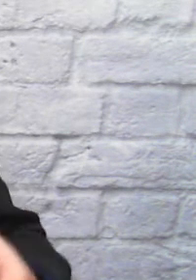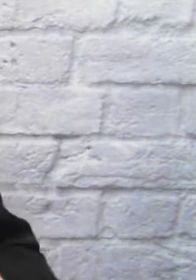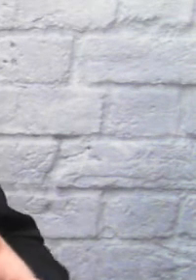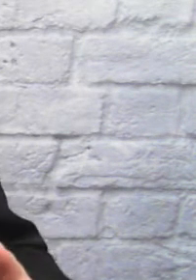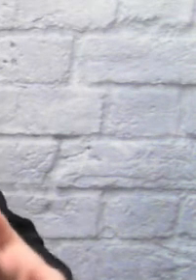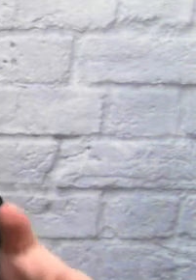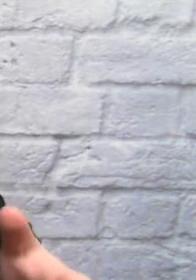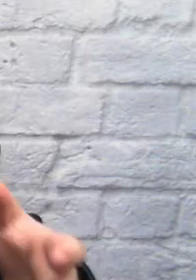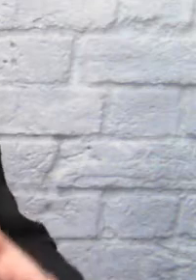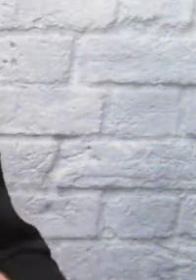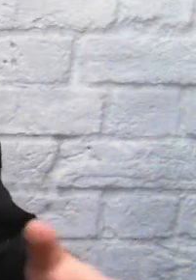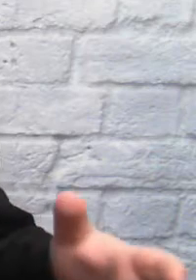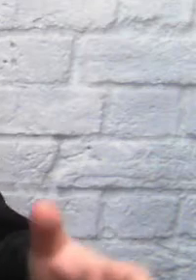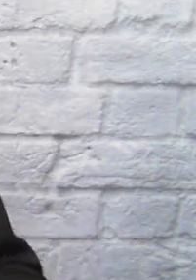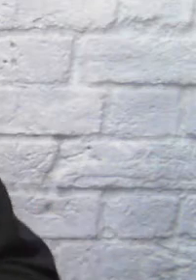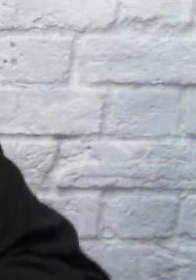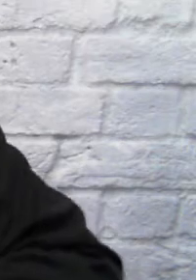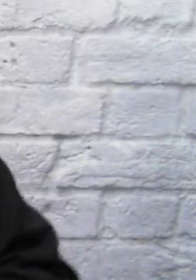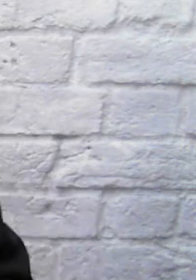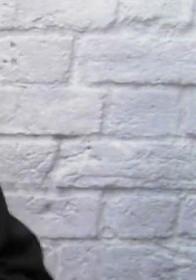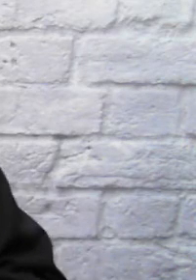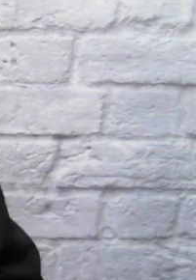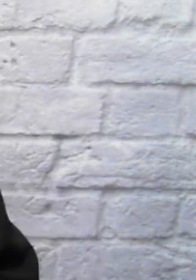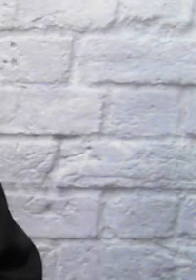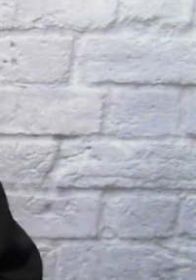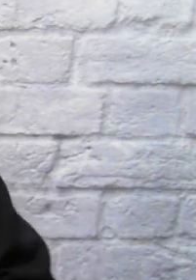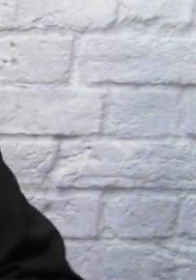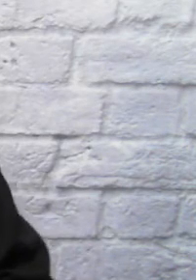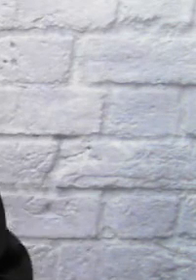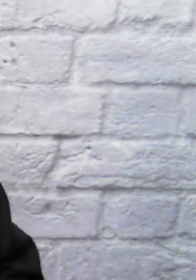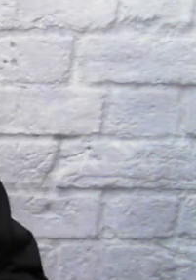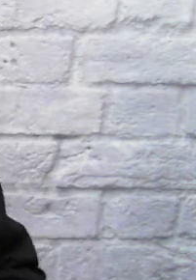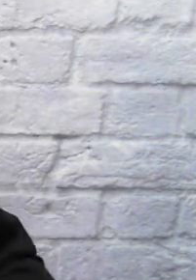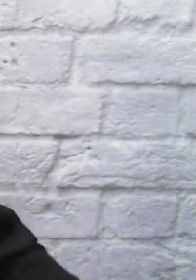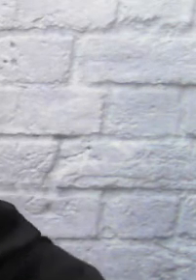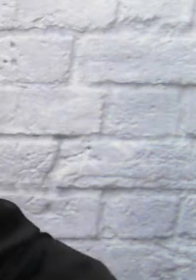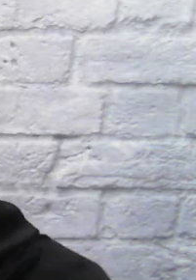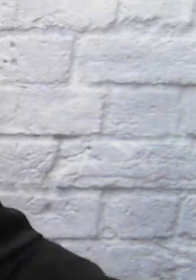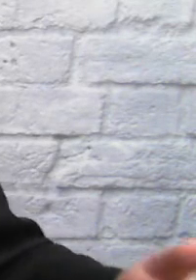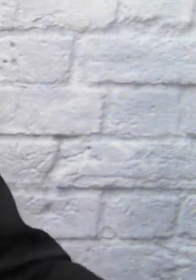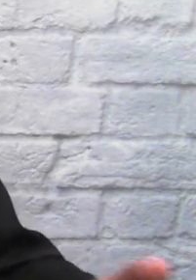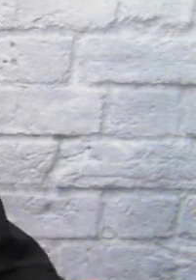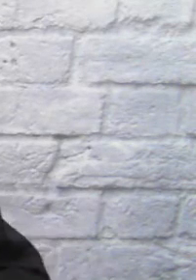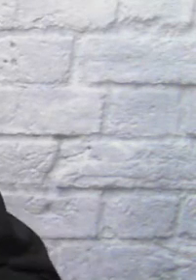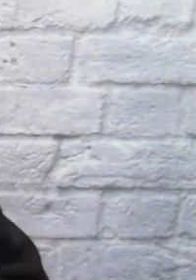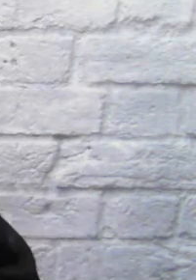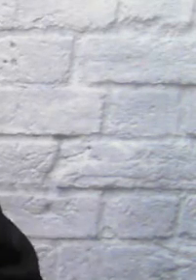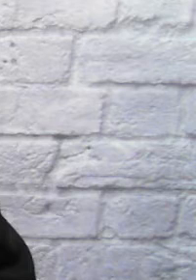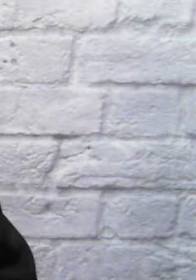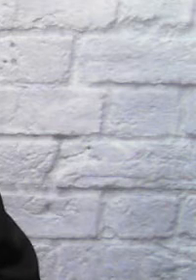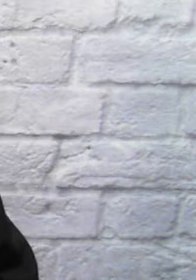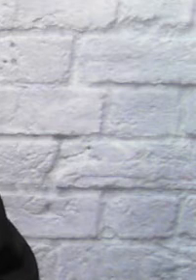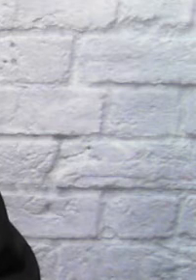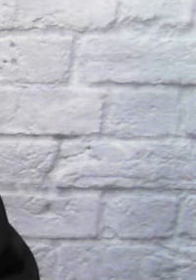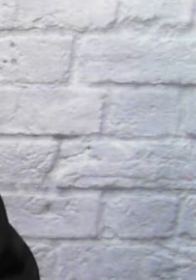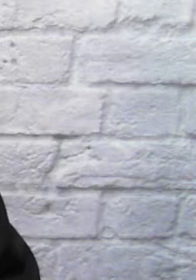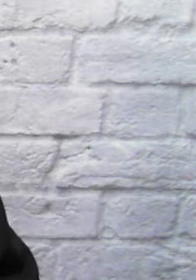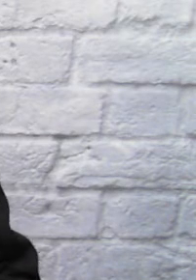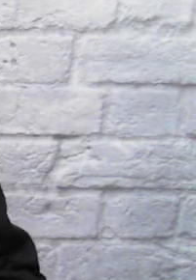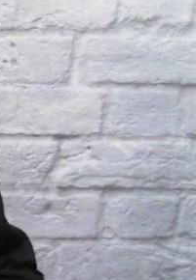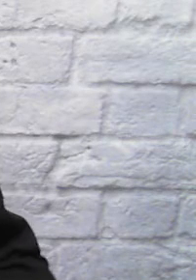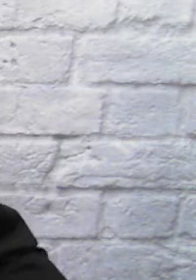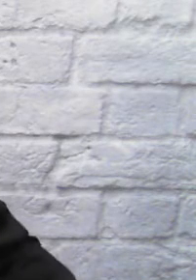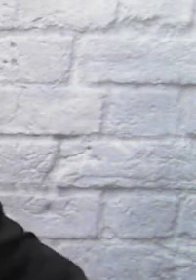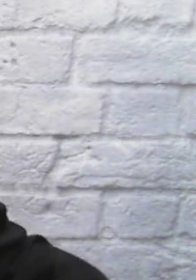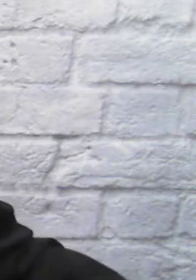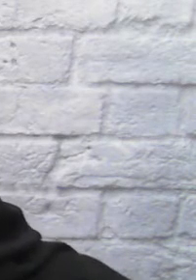will provide you special noontime coverage during our News Now at Noon program. And then coming up at 3:00, we'll be back here to